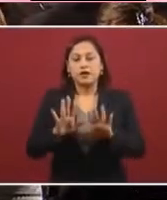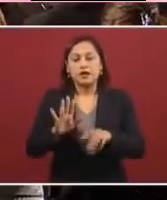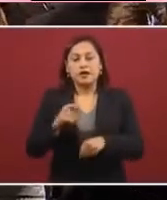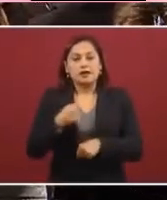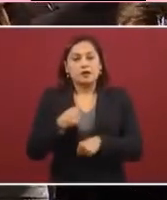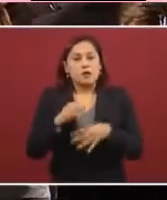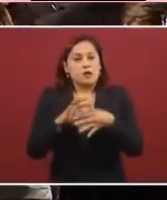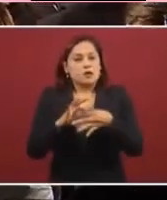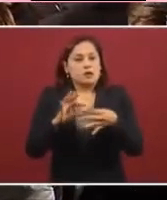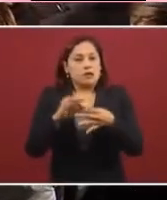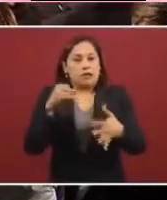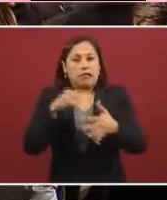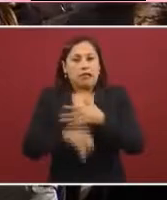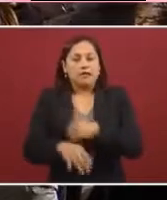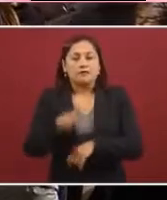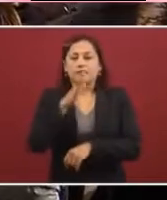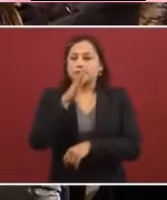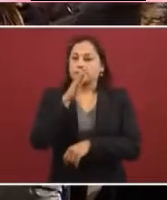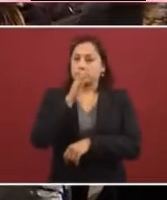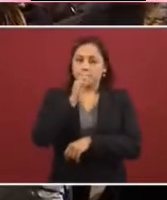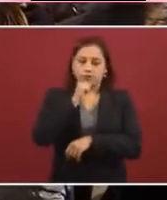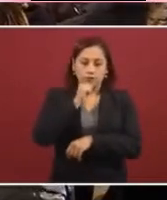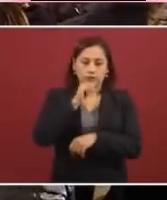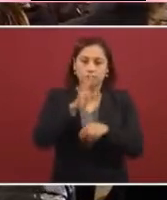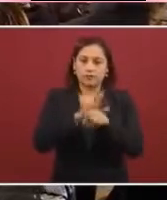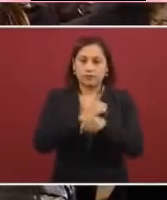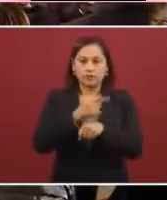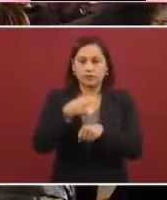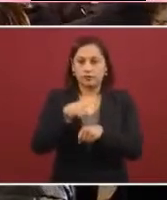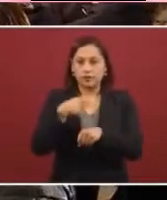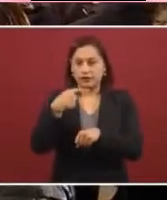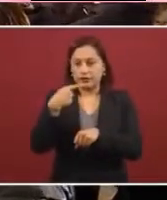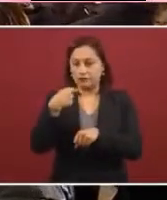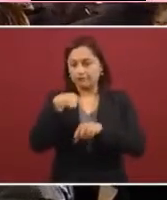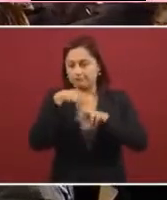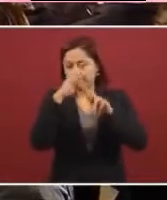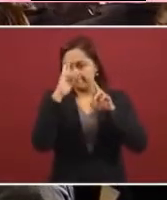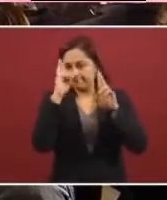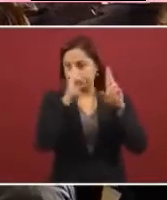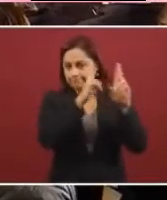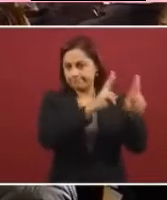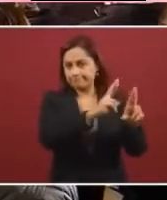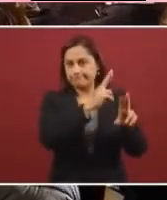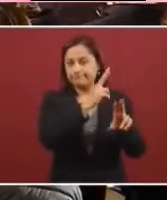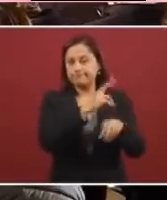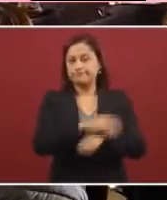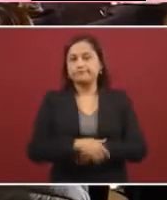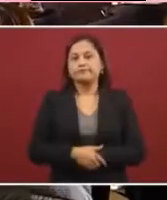I can't say anything more on that because we need to be respectful